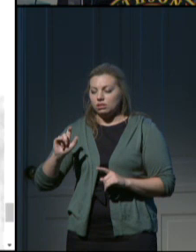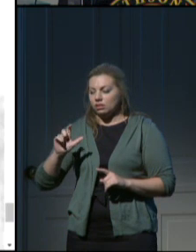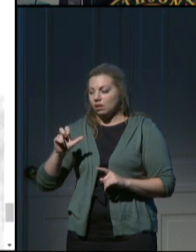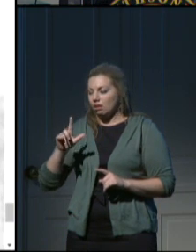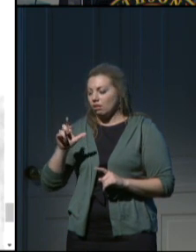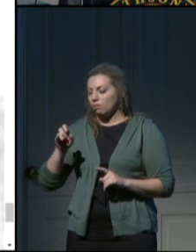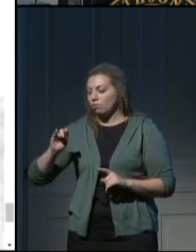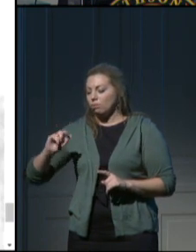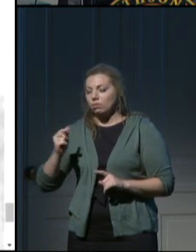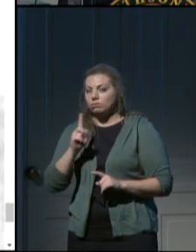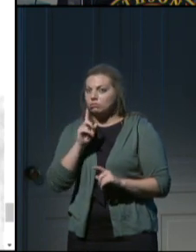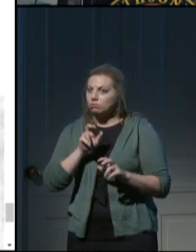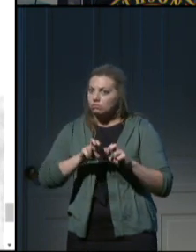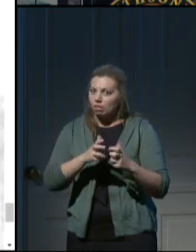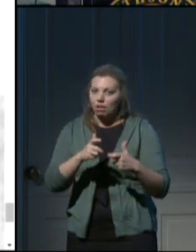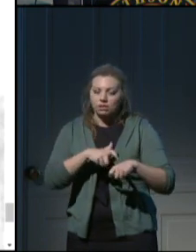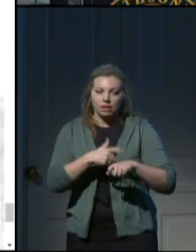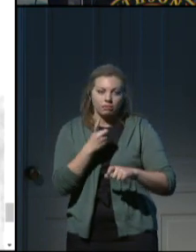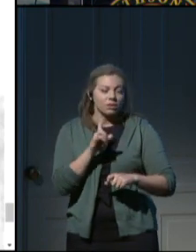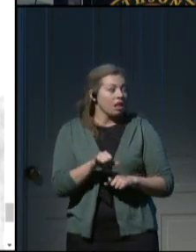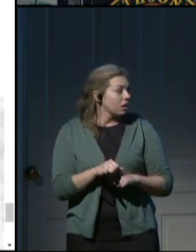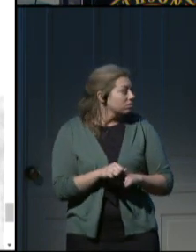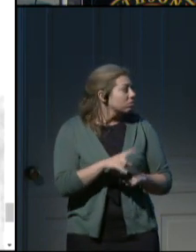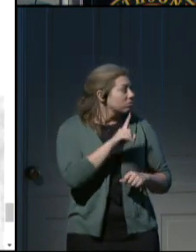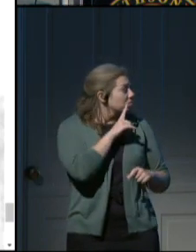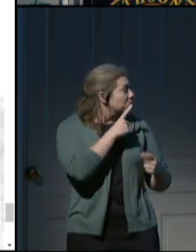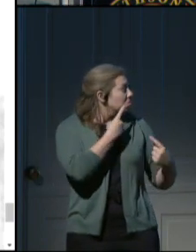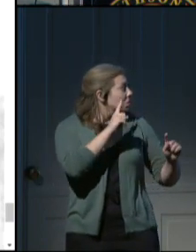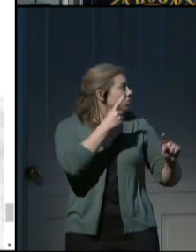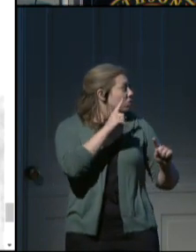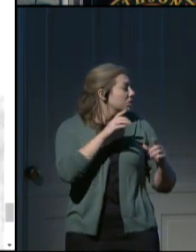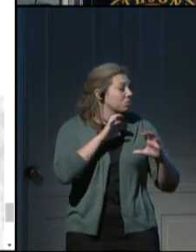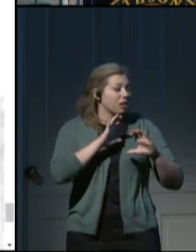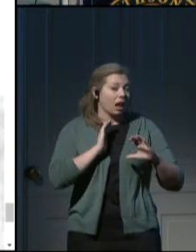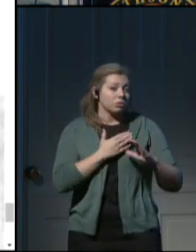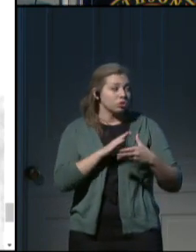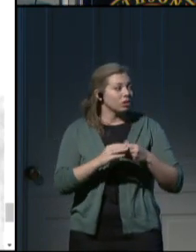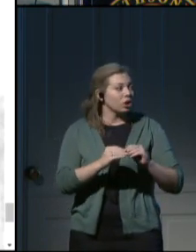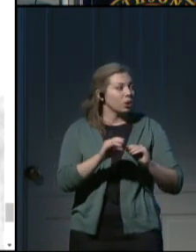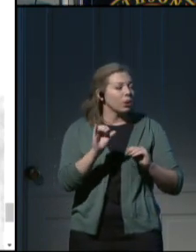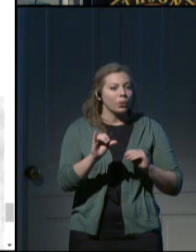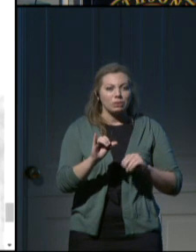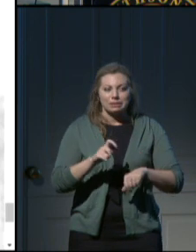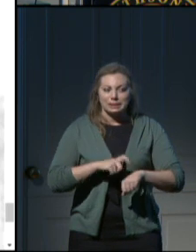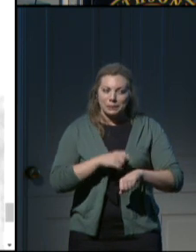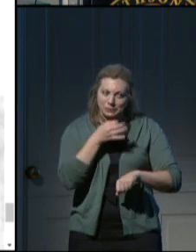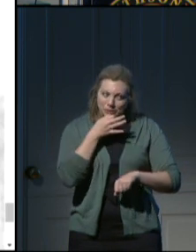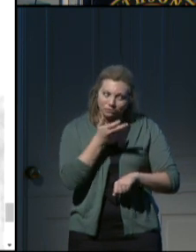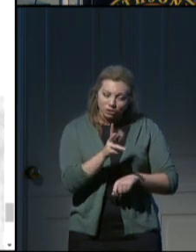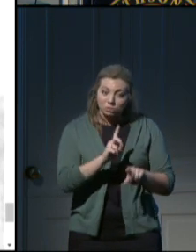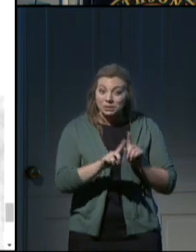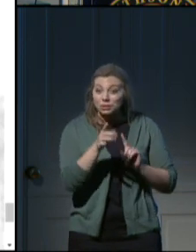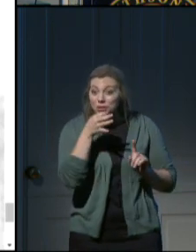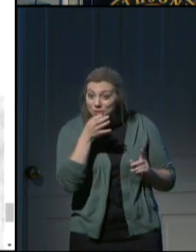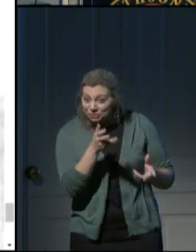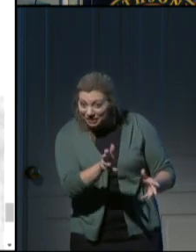this. And it worked to tell our story. So, and our time's almost up, but I'm almost